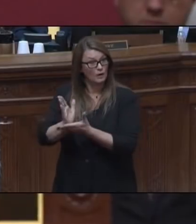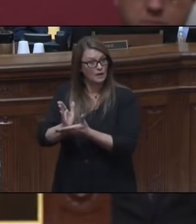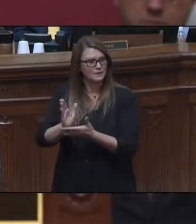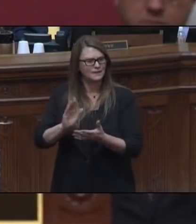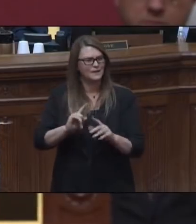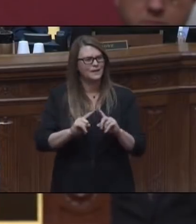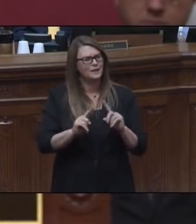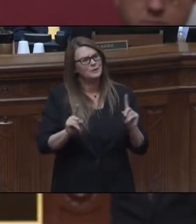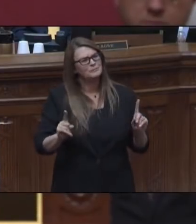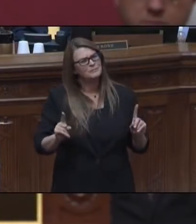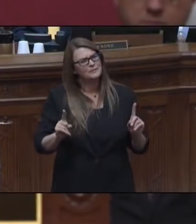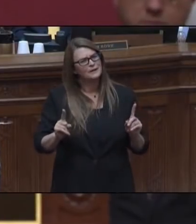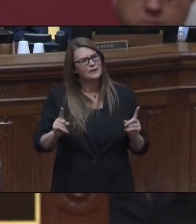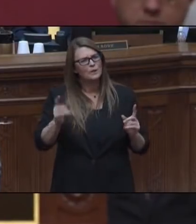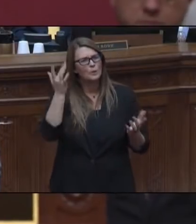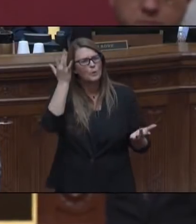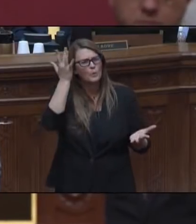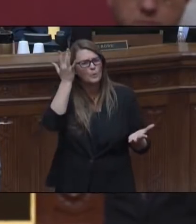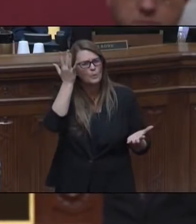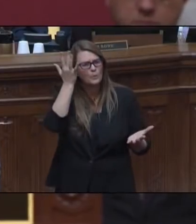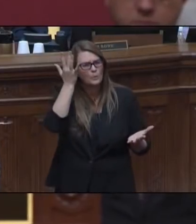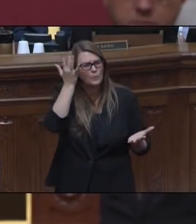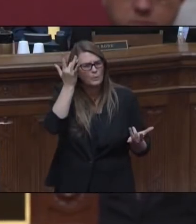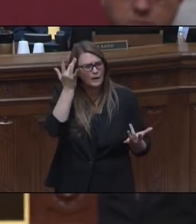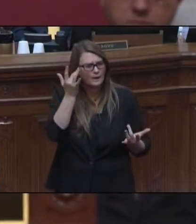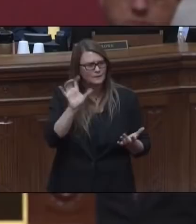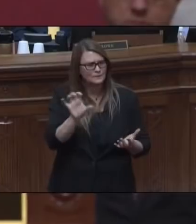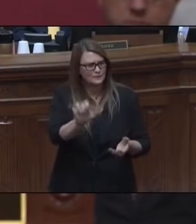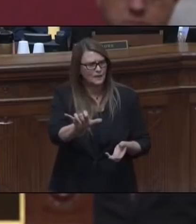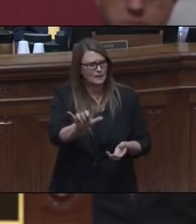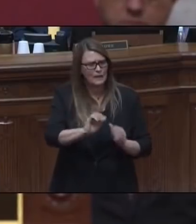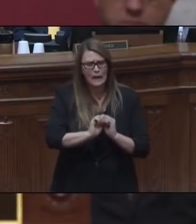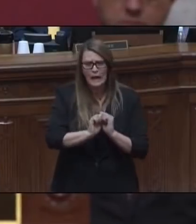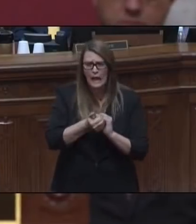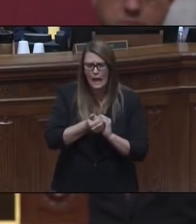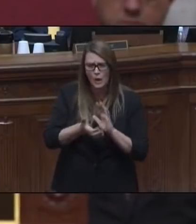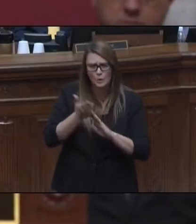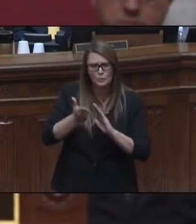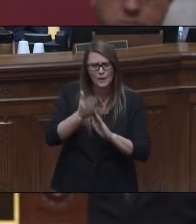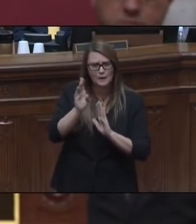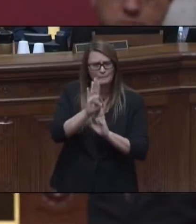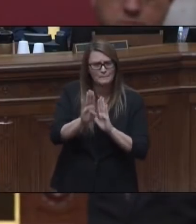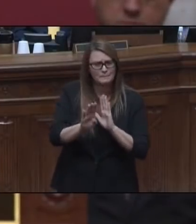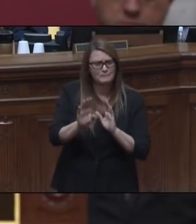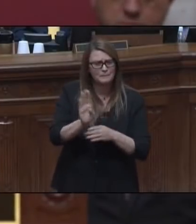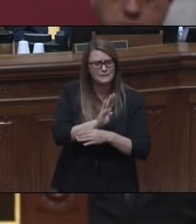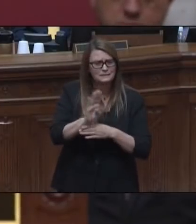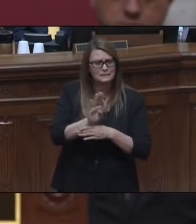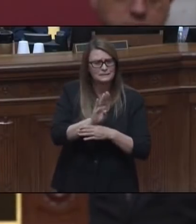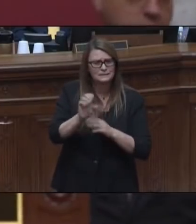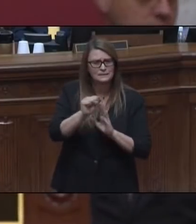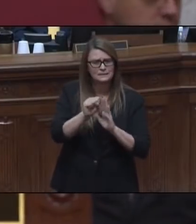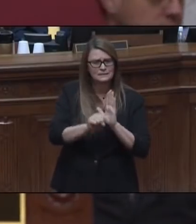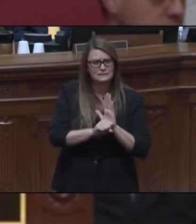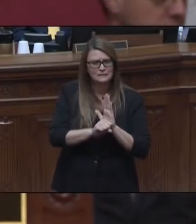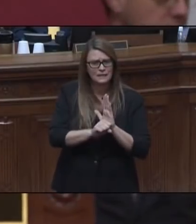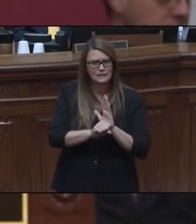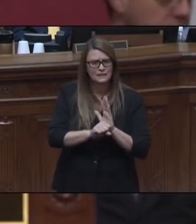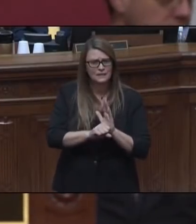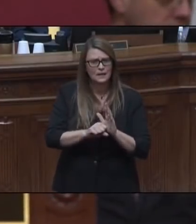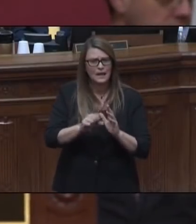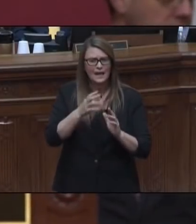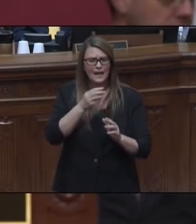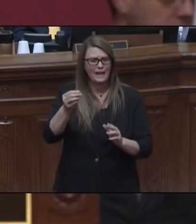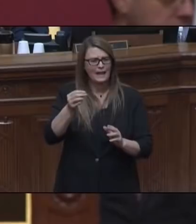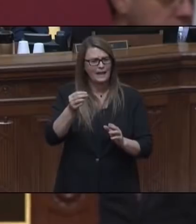for God's sakes of living, I don't know how you exist in the state of West Virginia and turn your back on the very industries